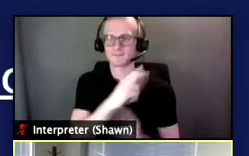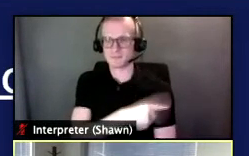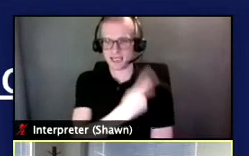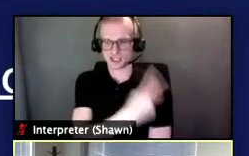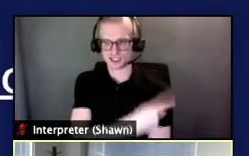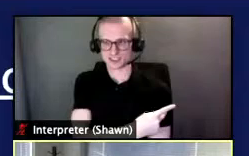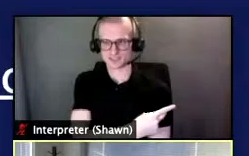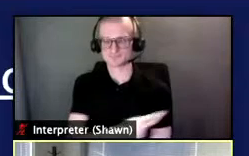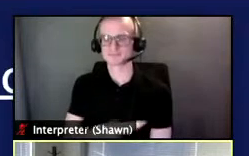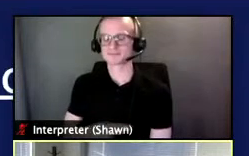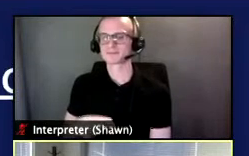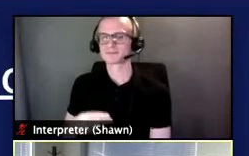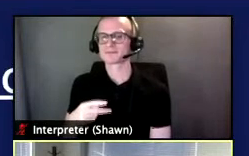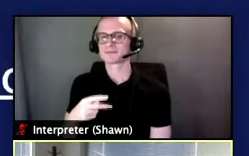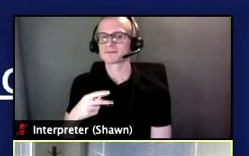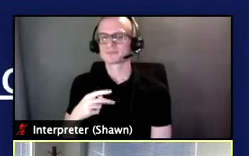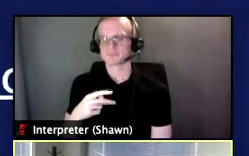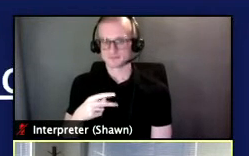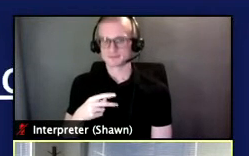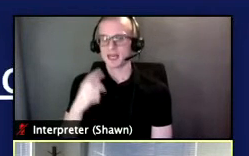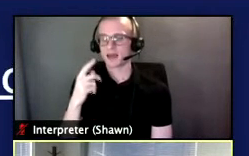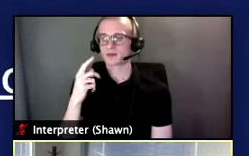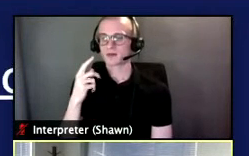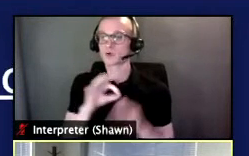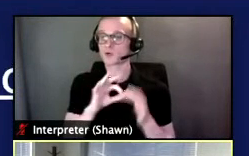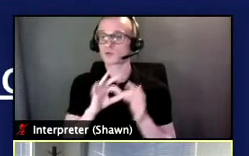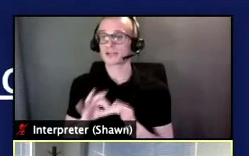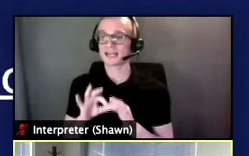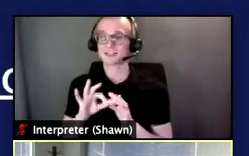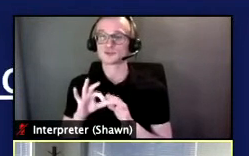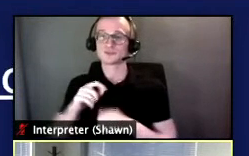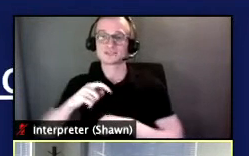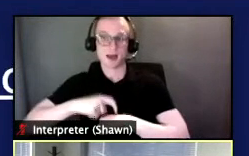Now, as far as the timing,